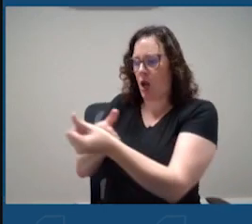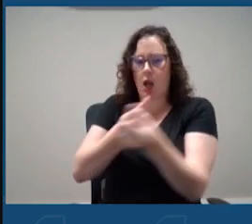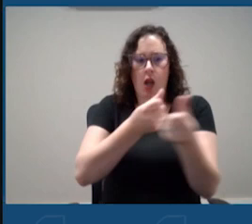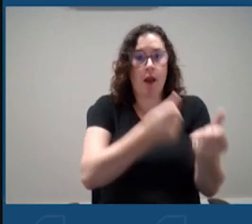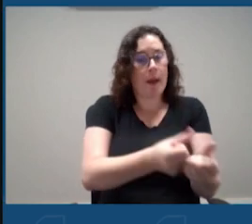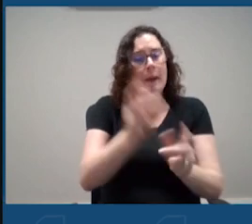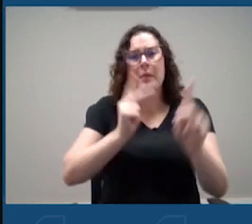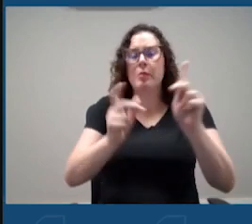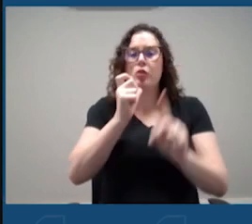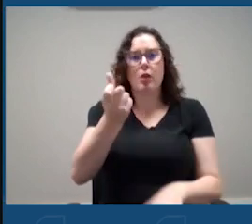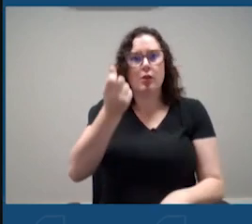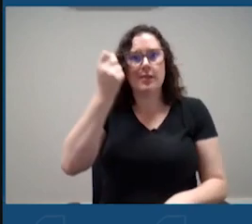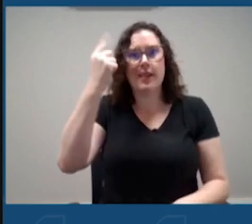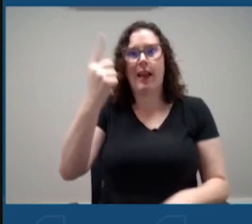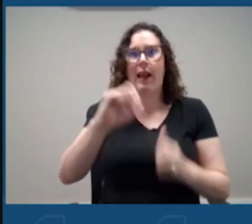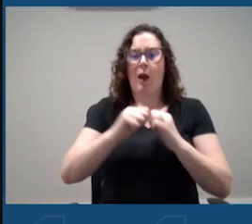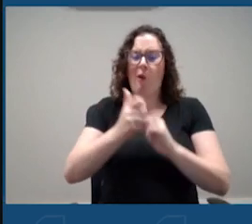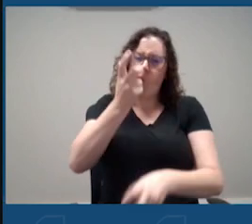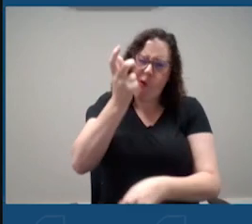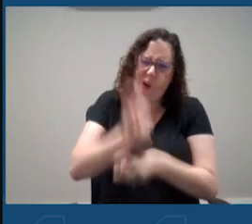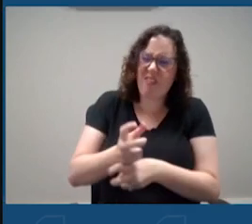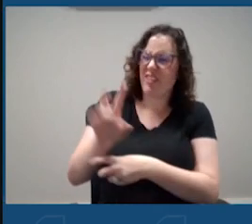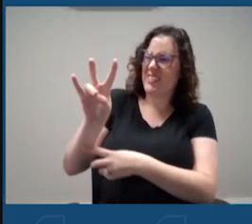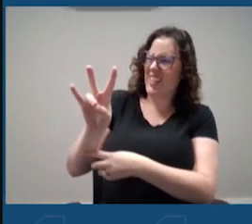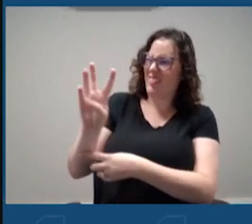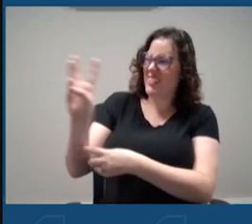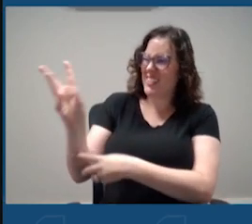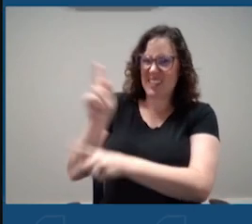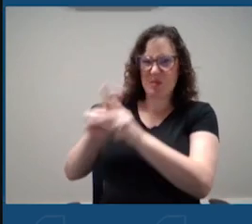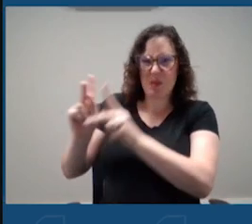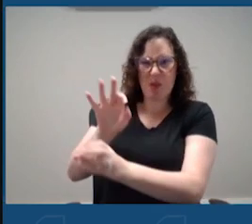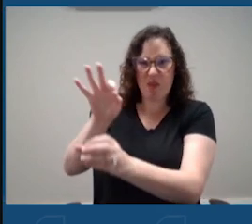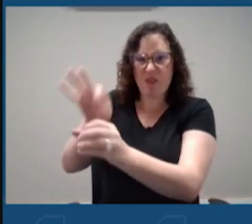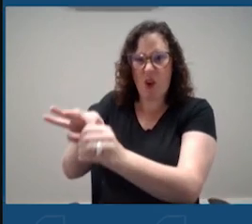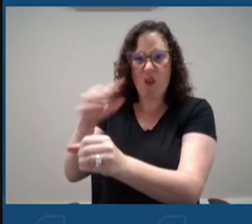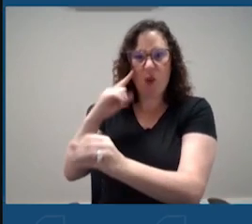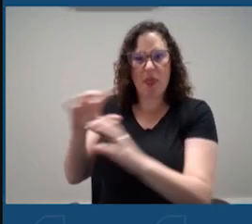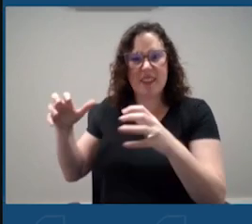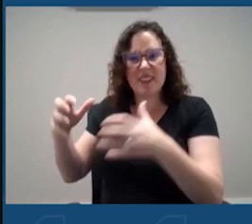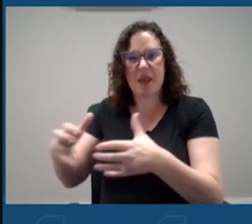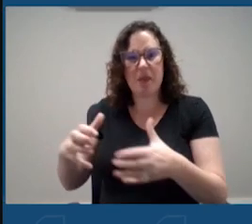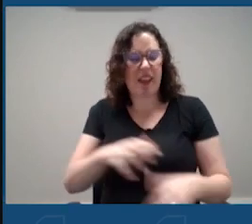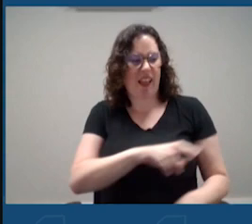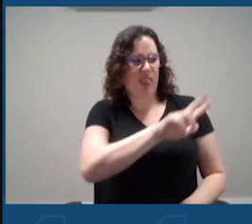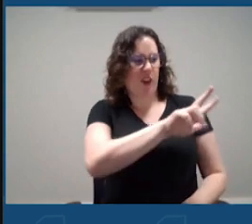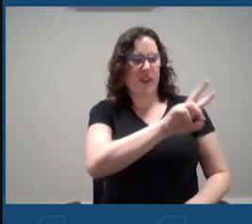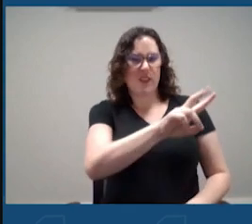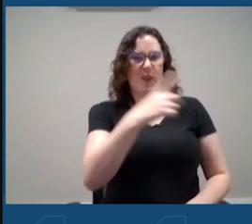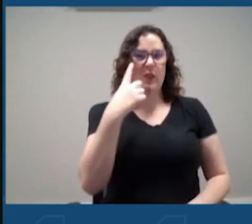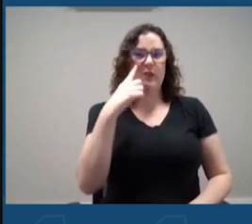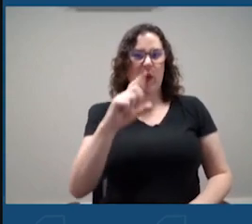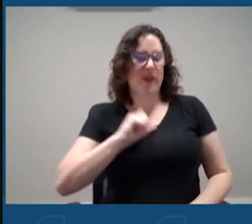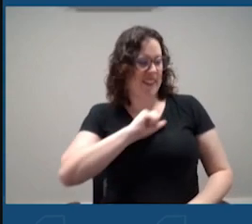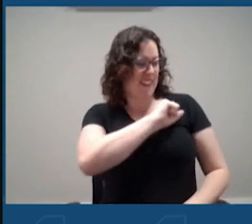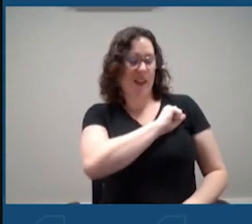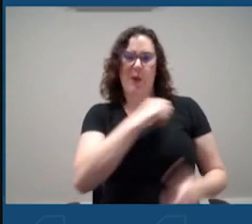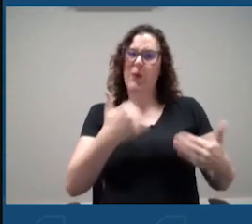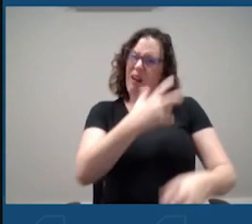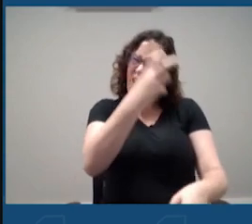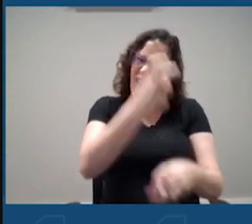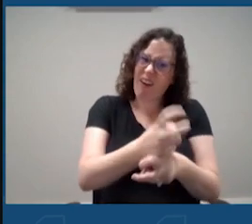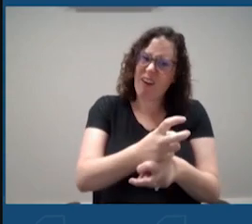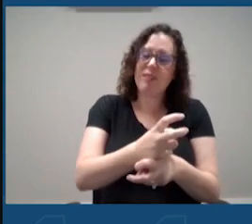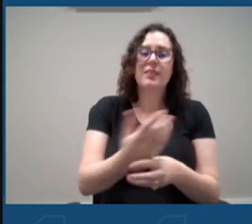is to get 76 votes in the Assembly and 32 votes in the Senate to move things forward. And of course, let's give a big round of applause to our